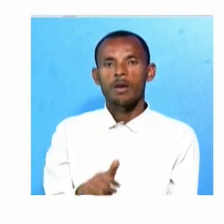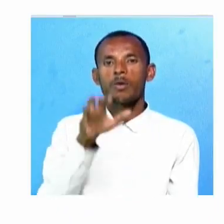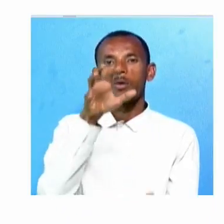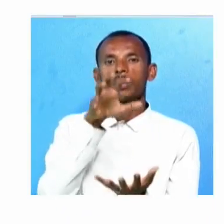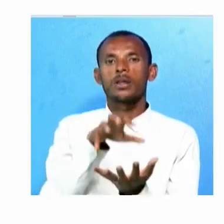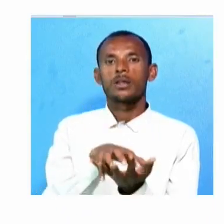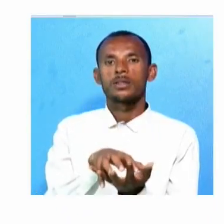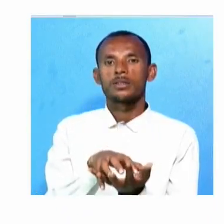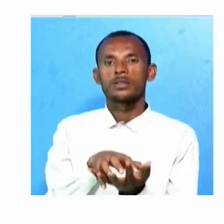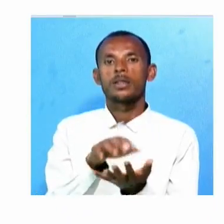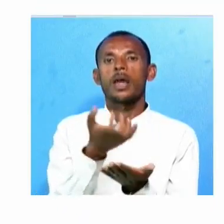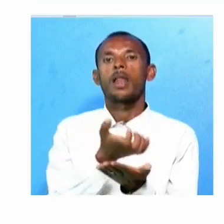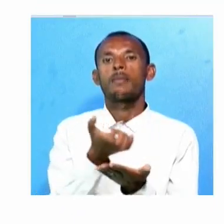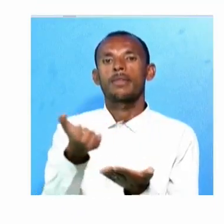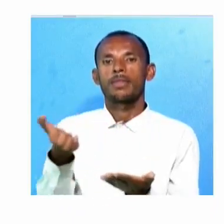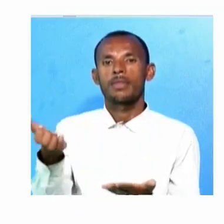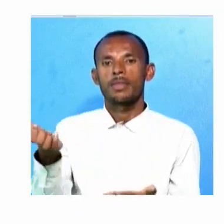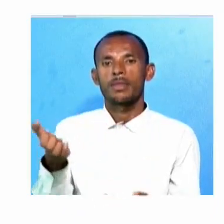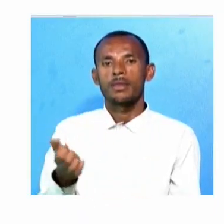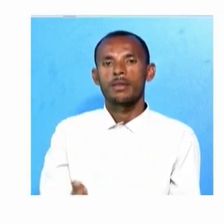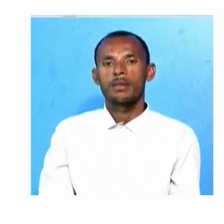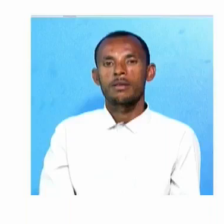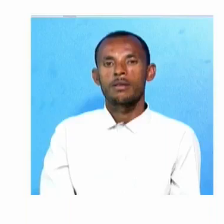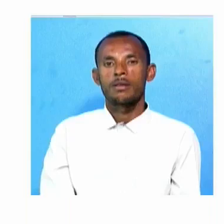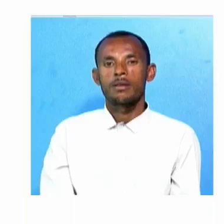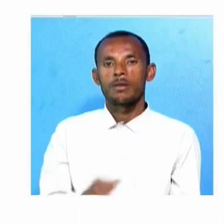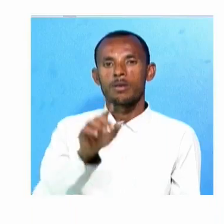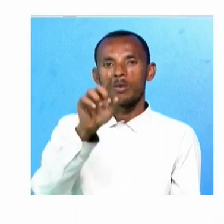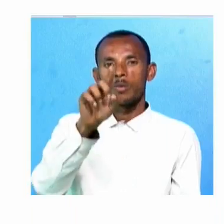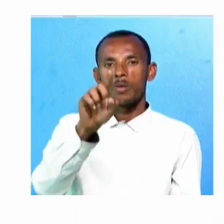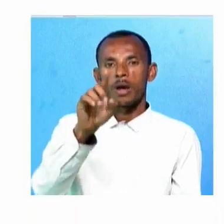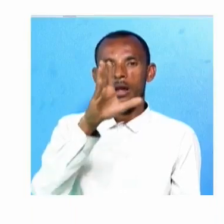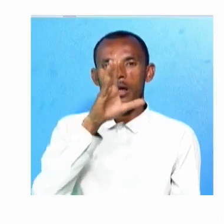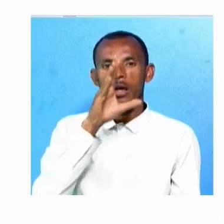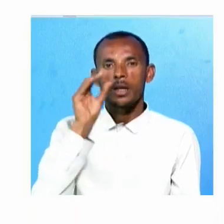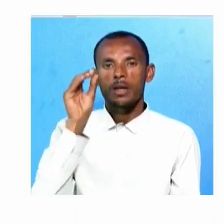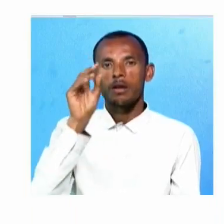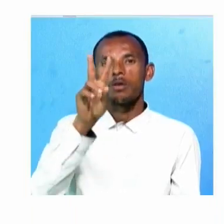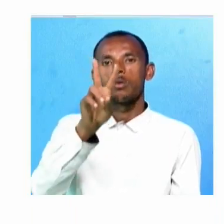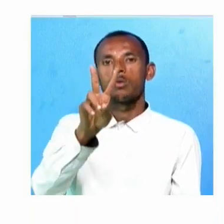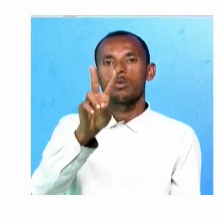contains the elements 1 and 2.